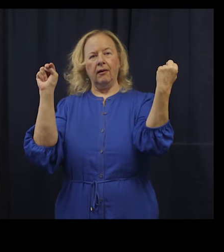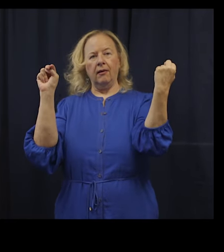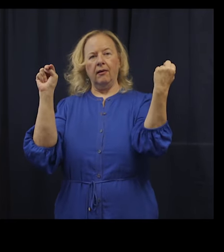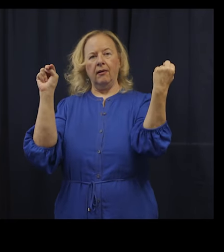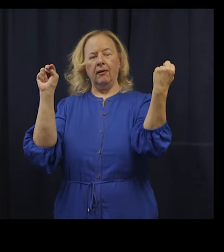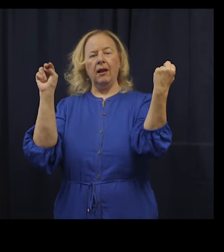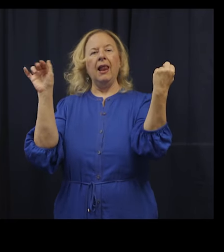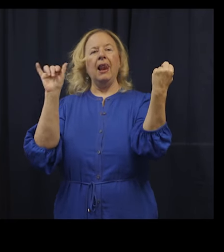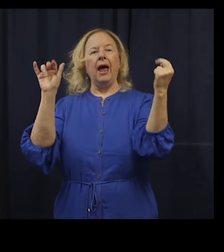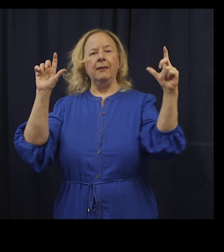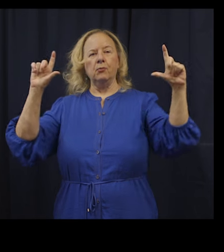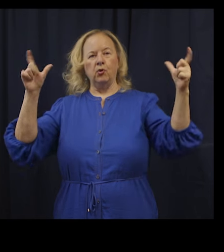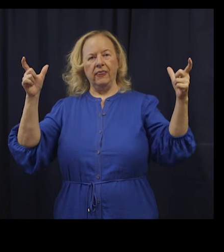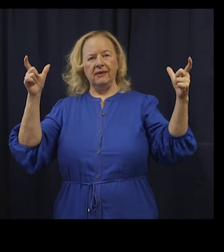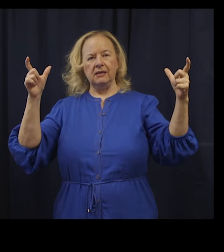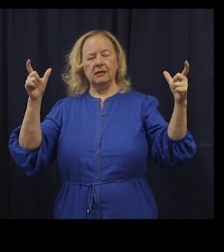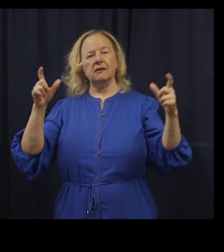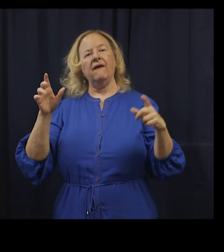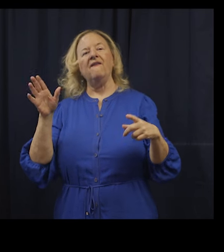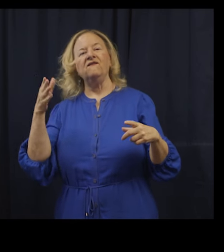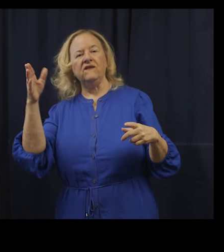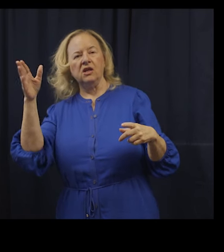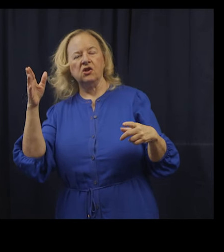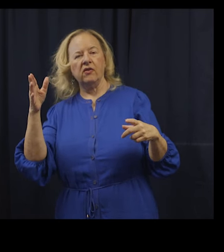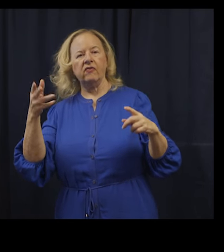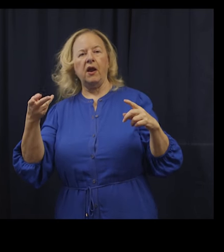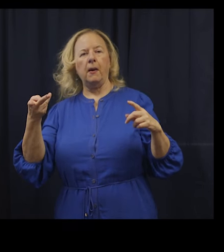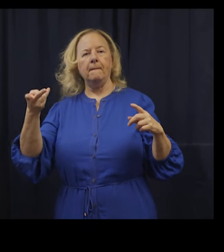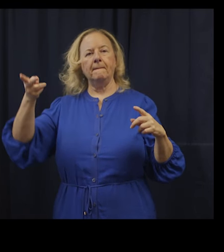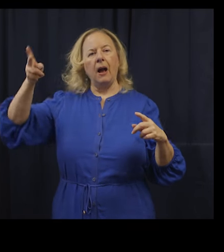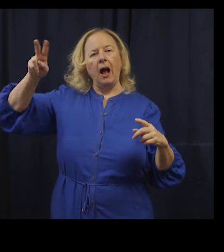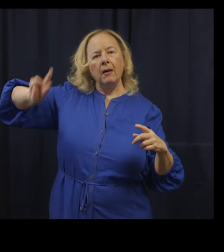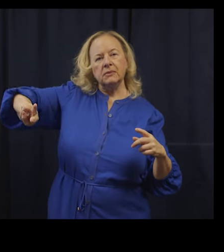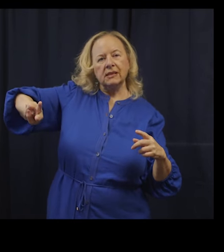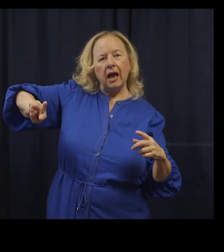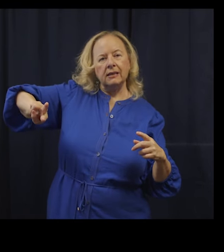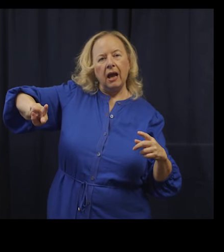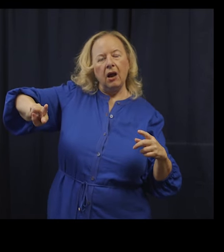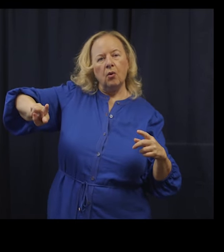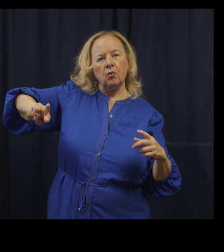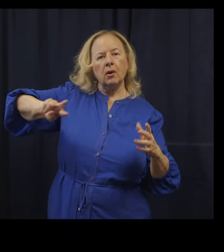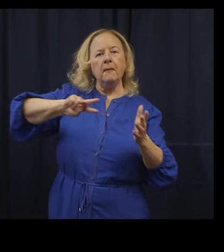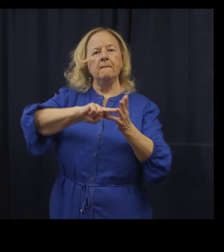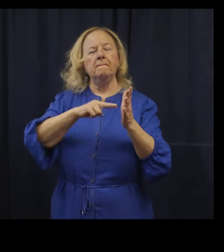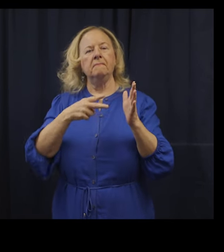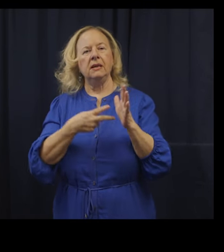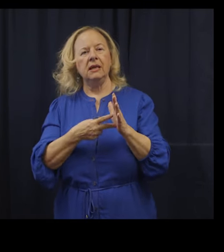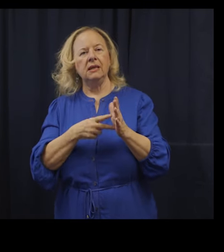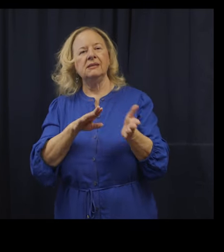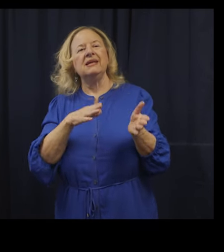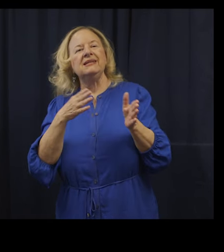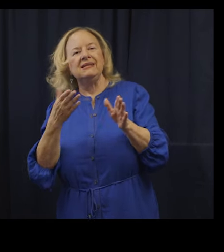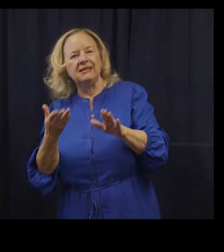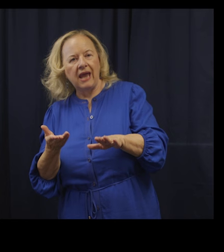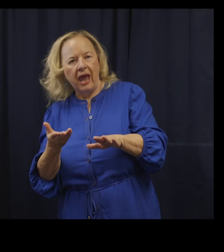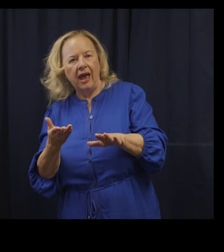Well, the nun means fish. Well, these are backwards and upside down, so it symbolizes dead